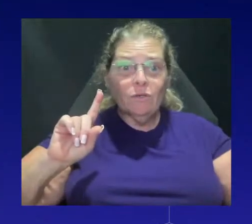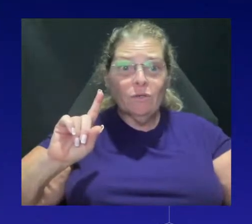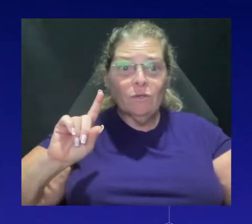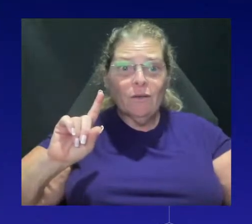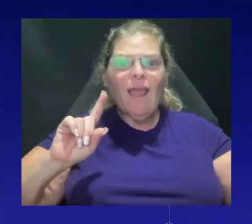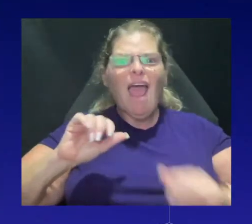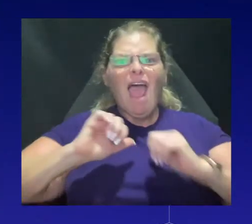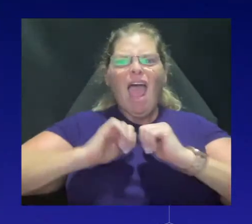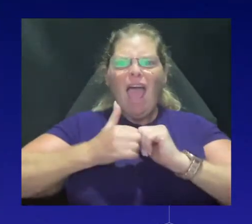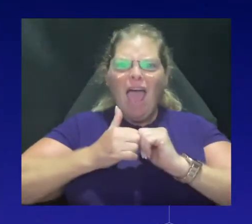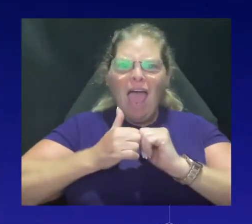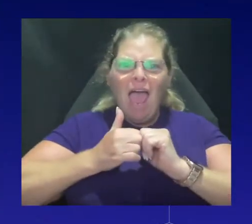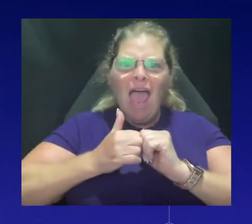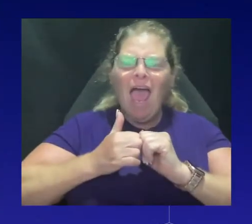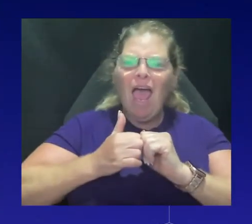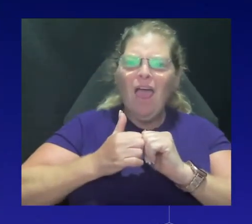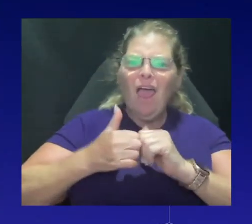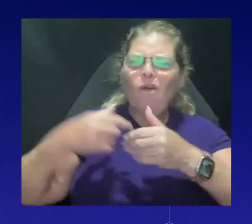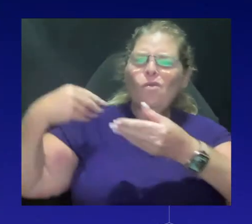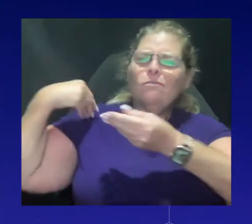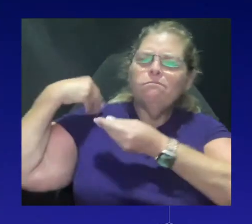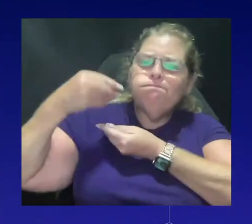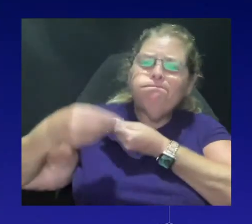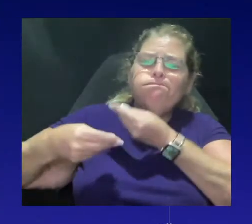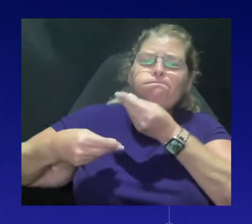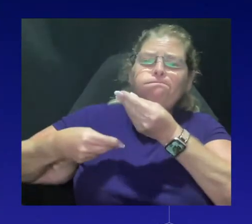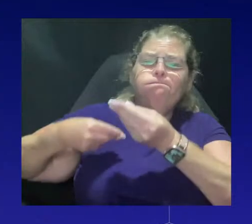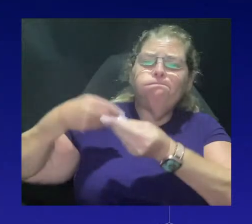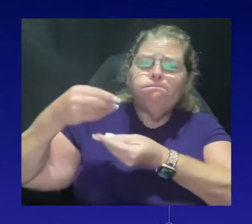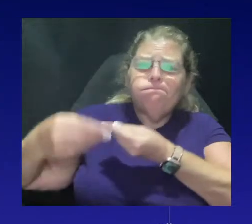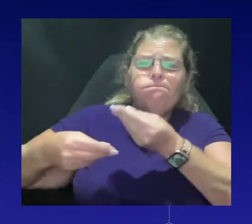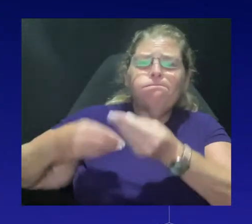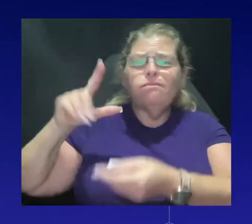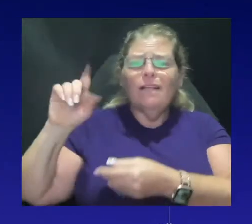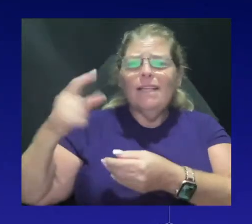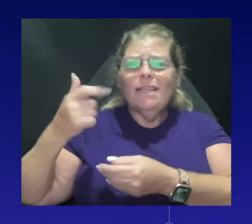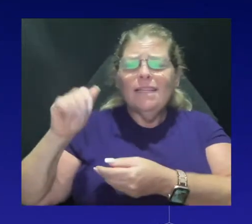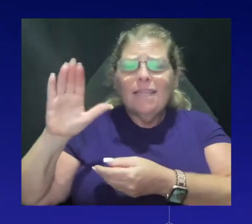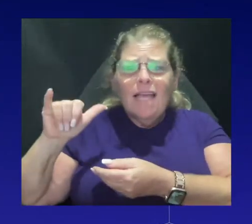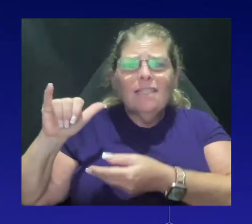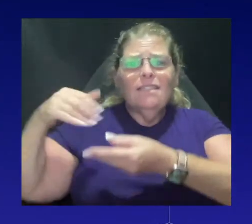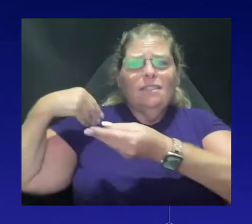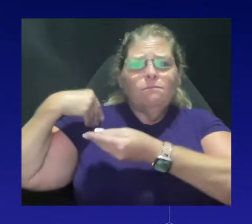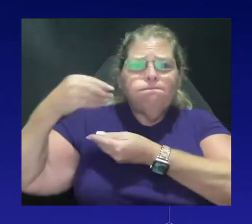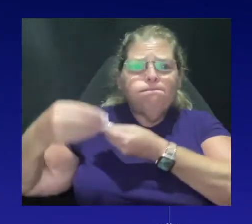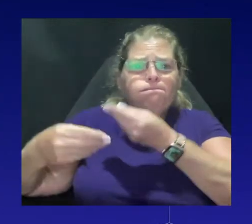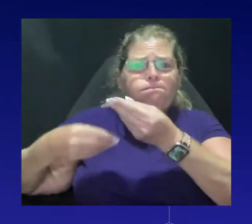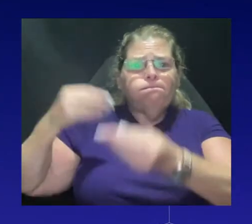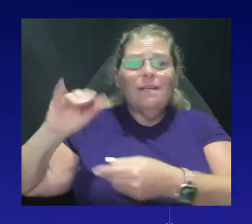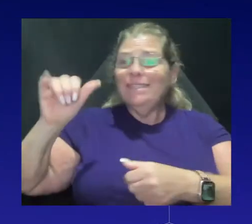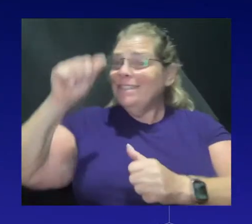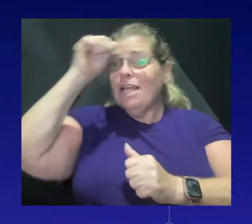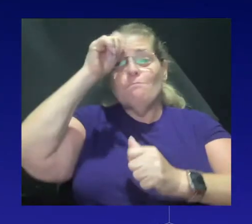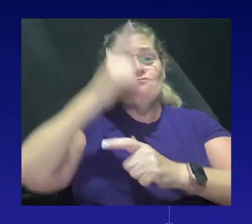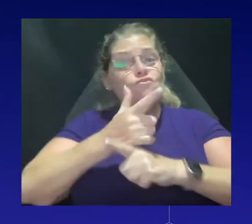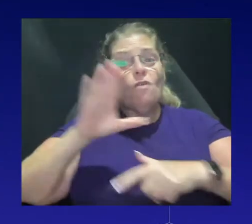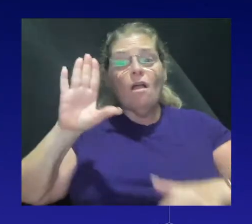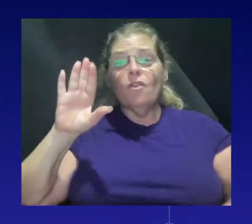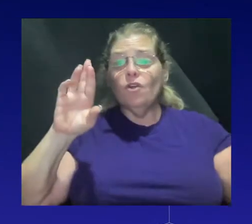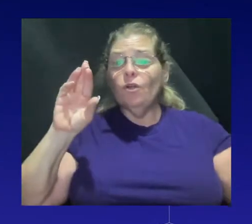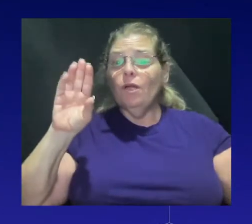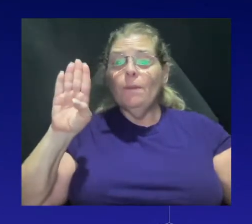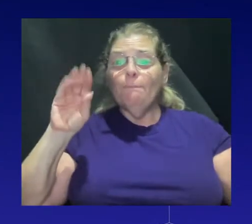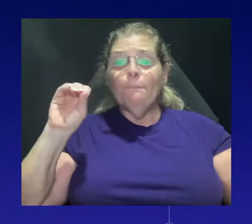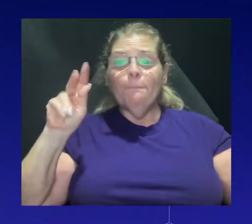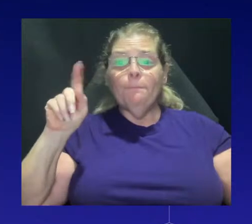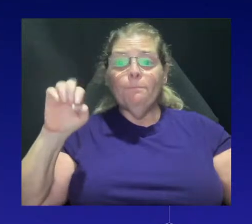the legacies within us, as Brother Booker T. Washington told you